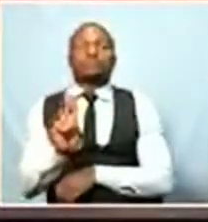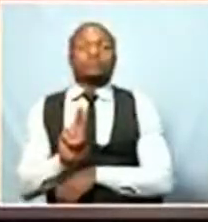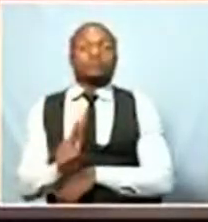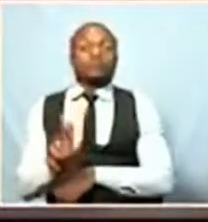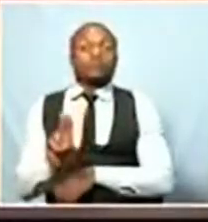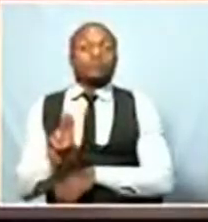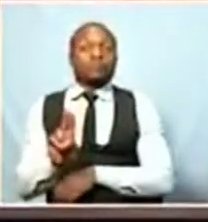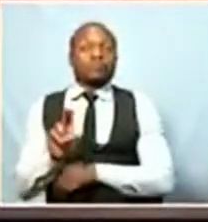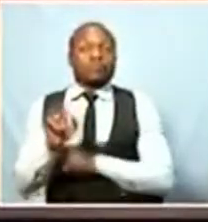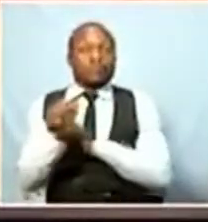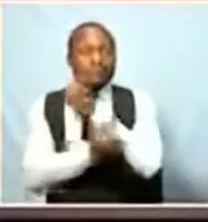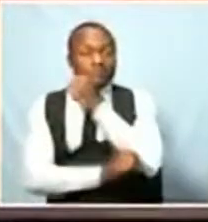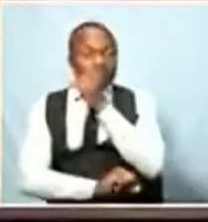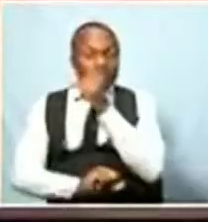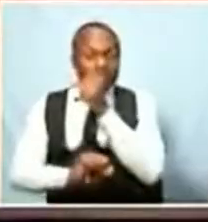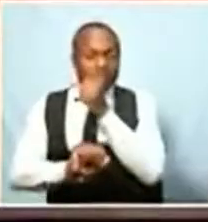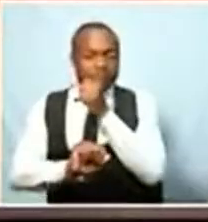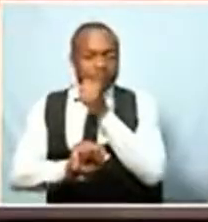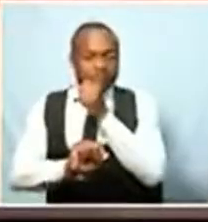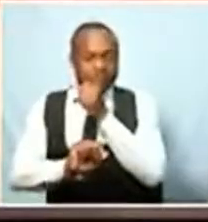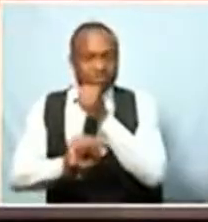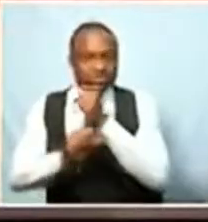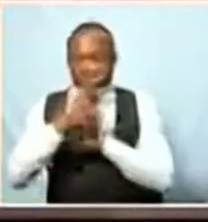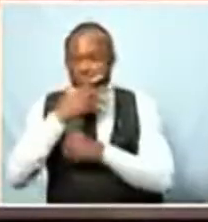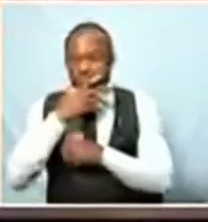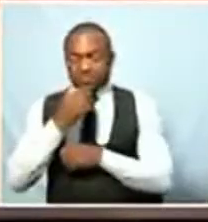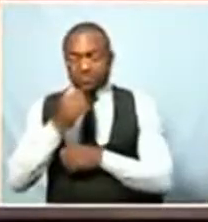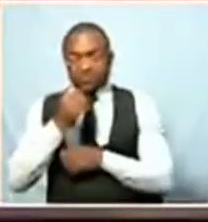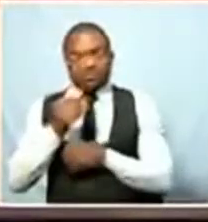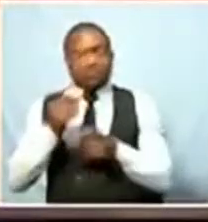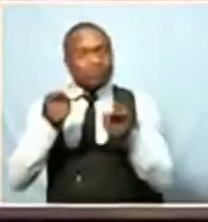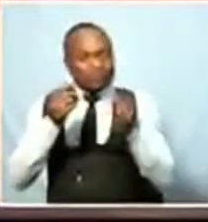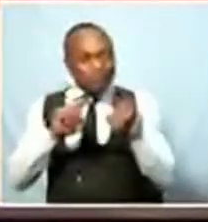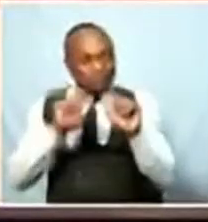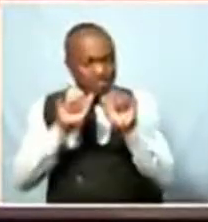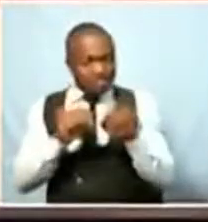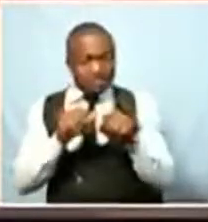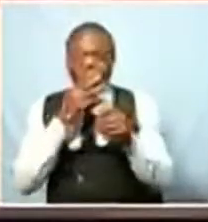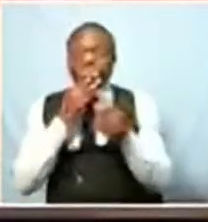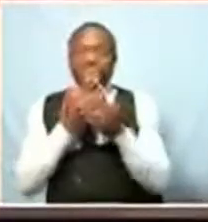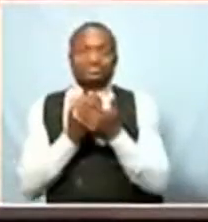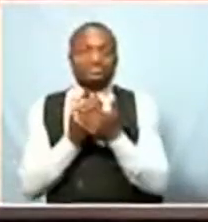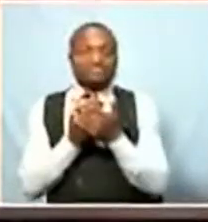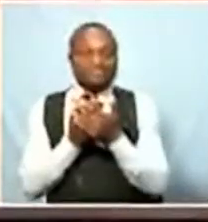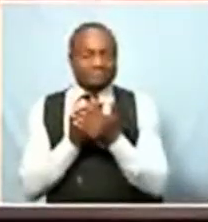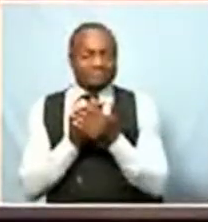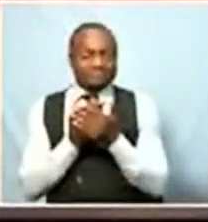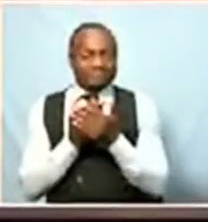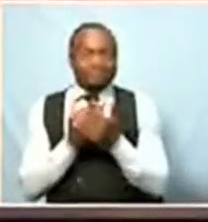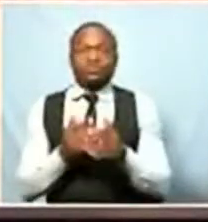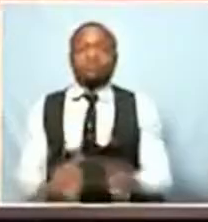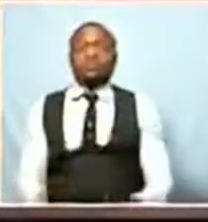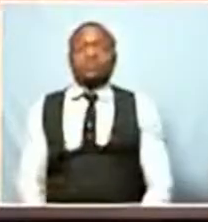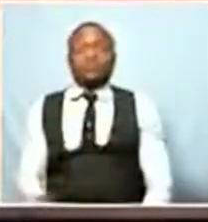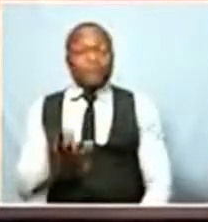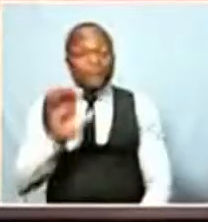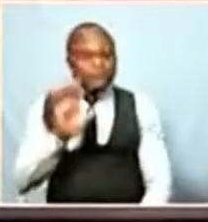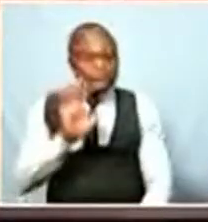the State Audit Commission, when what would have been logical would have been